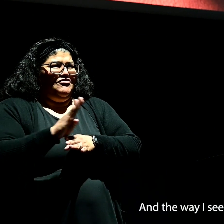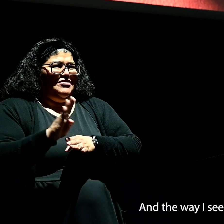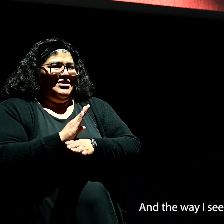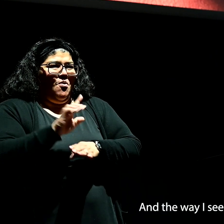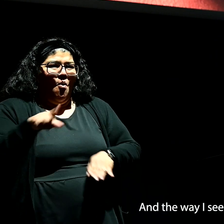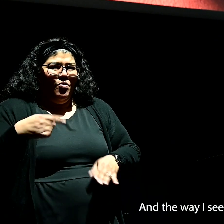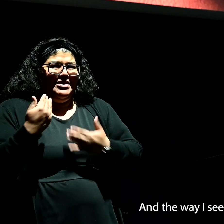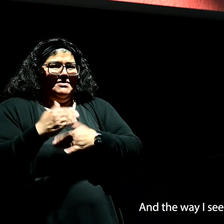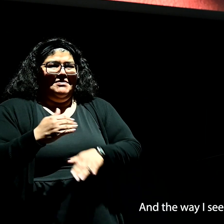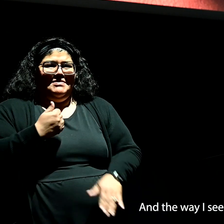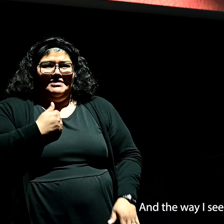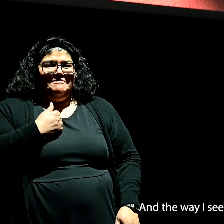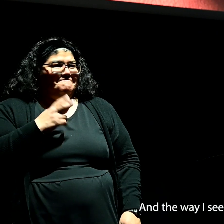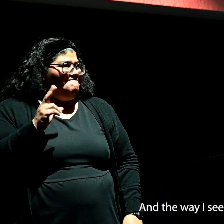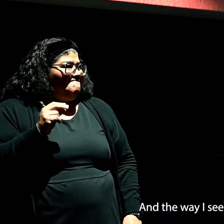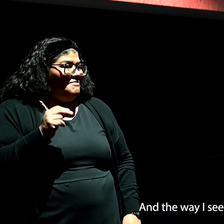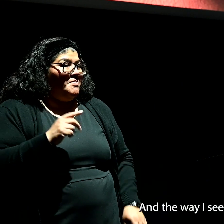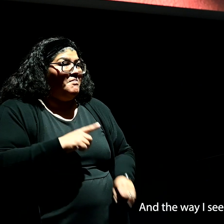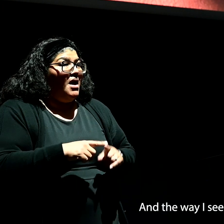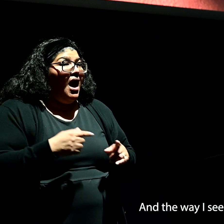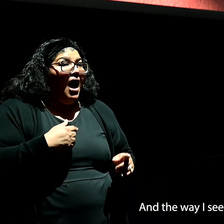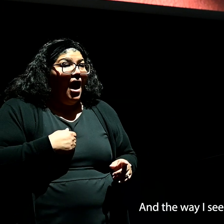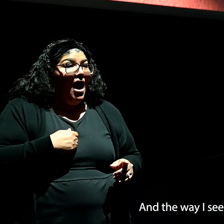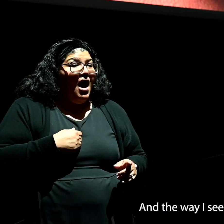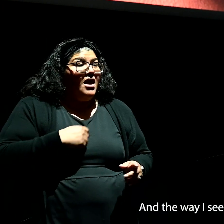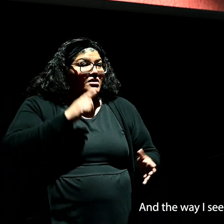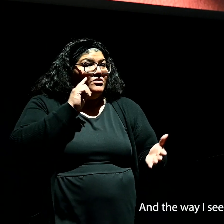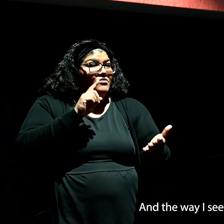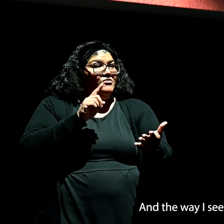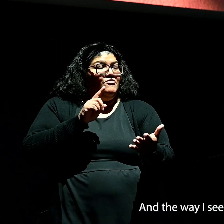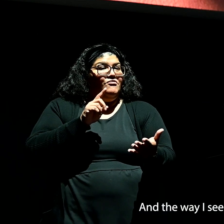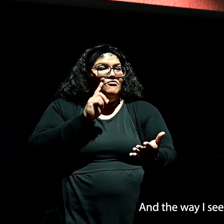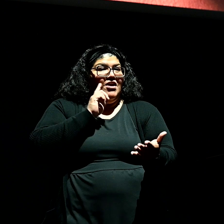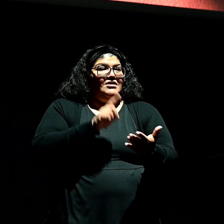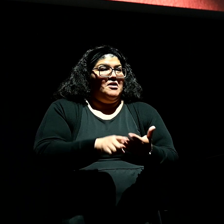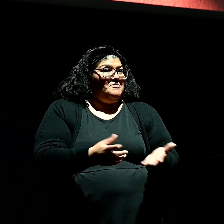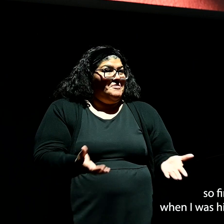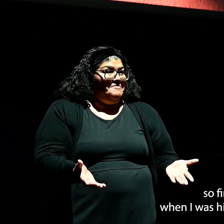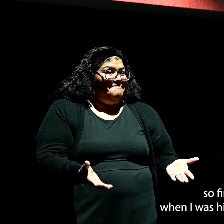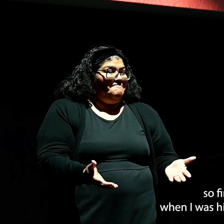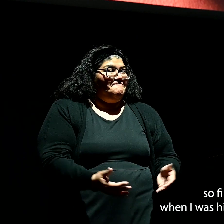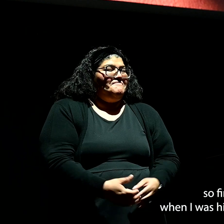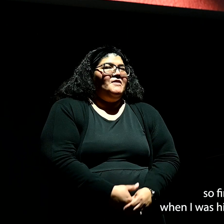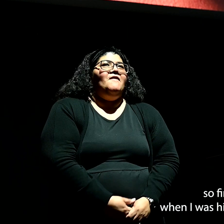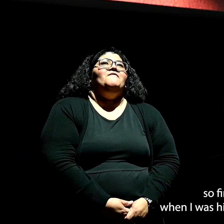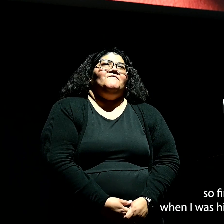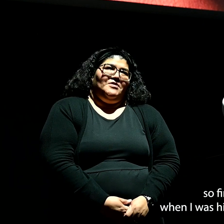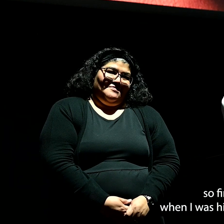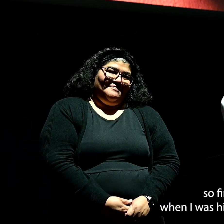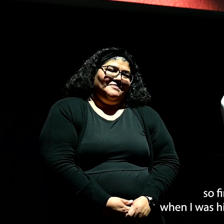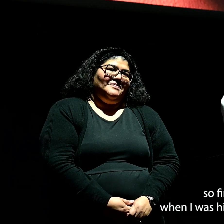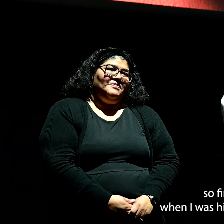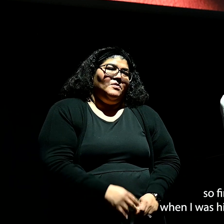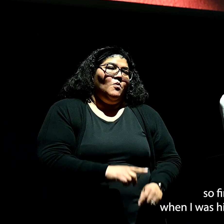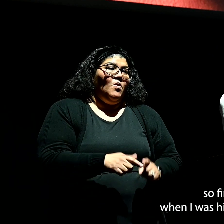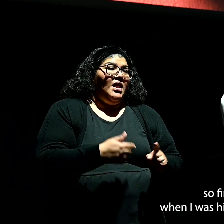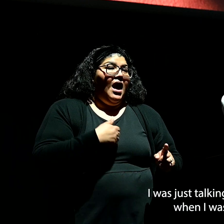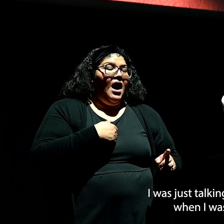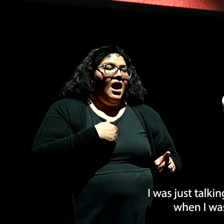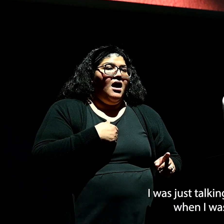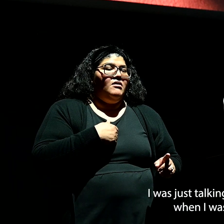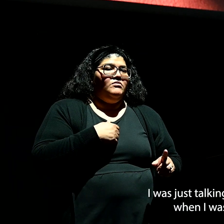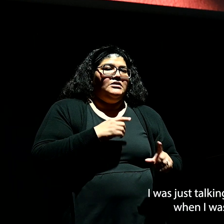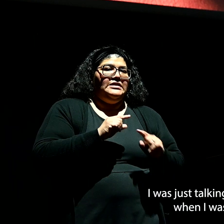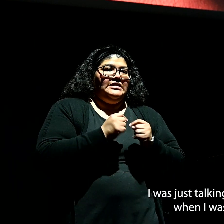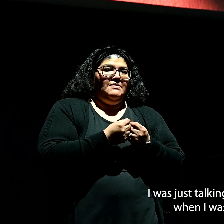And the way I see it is, working, so first of all, when I was hiring for a design, I